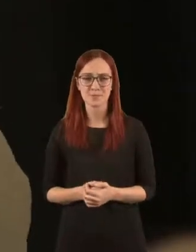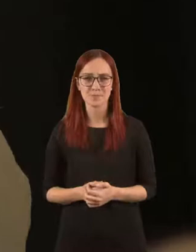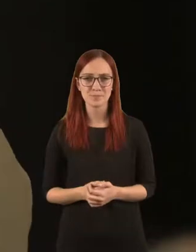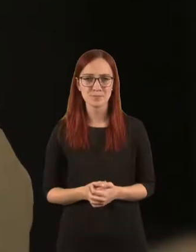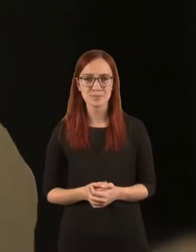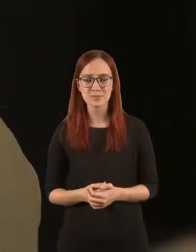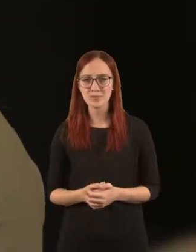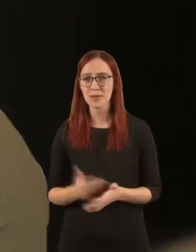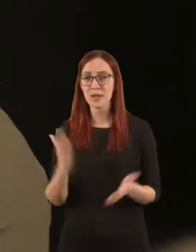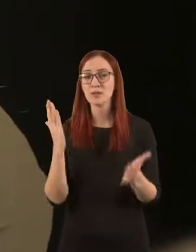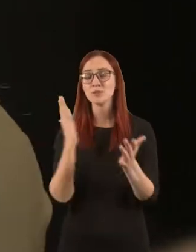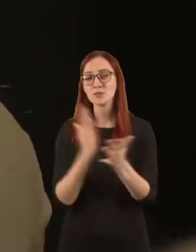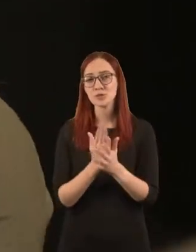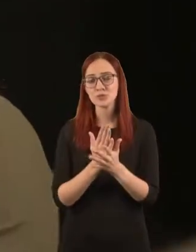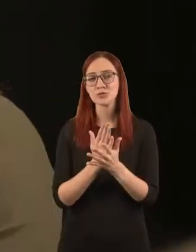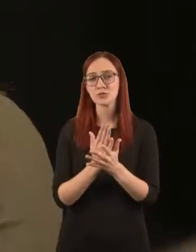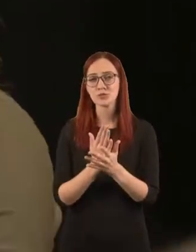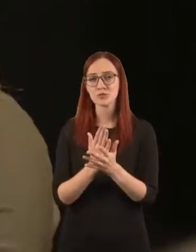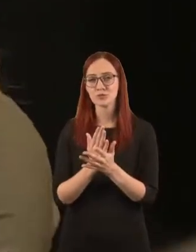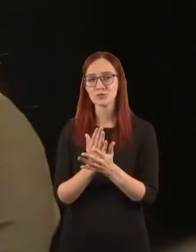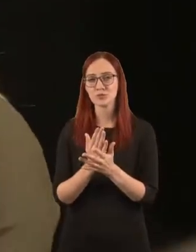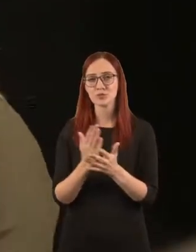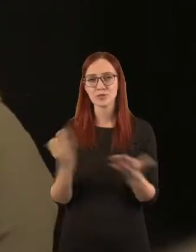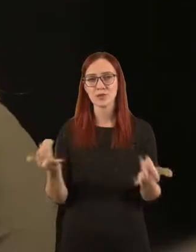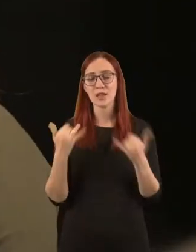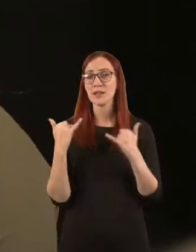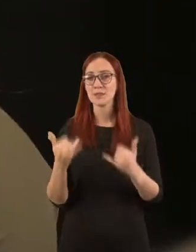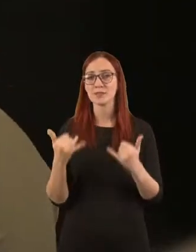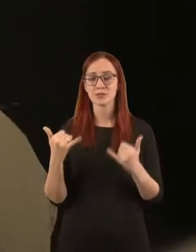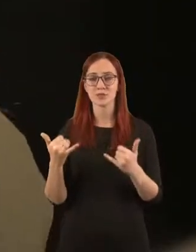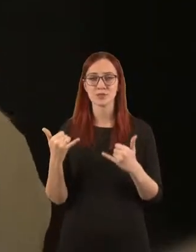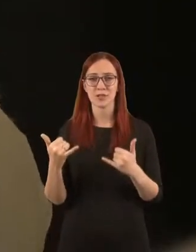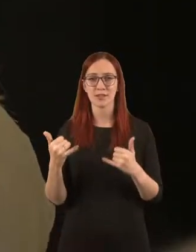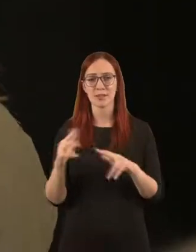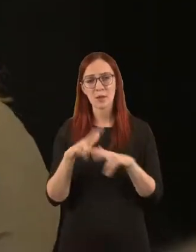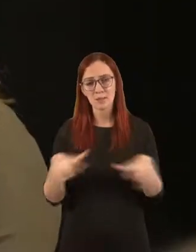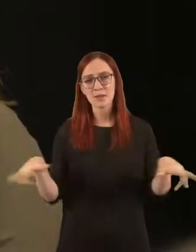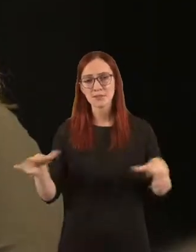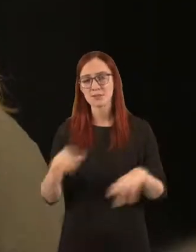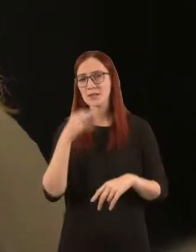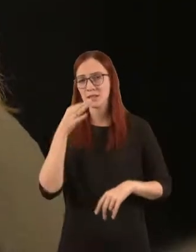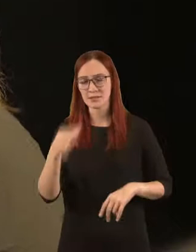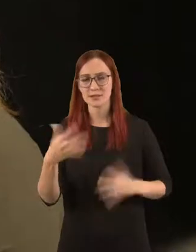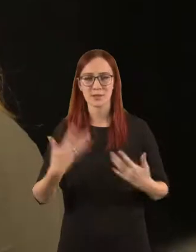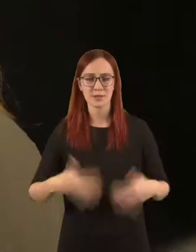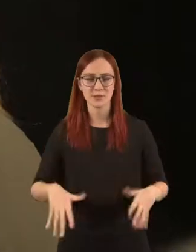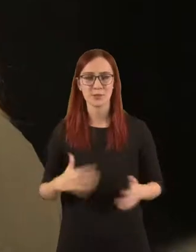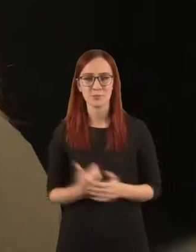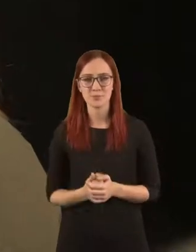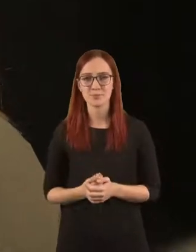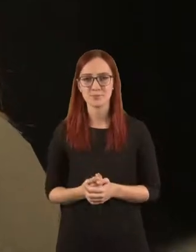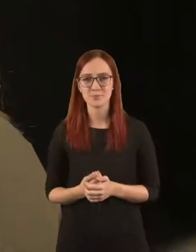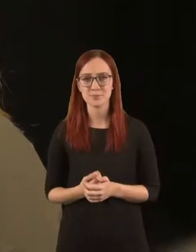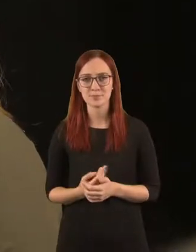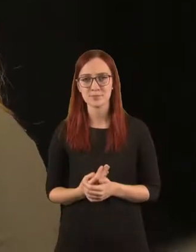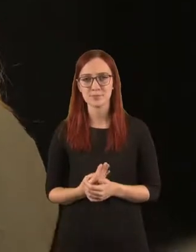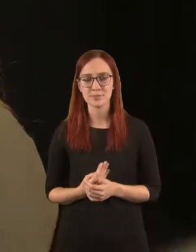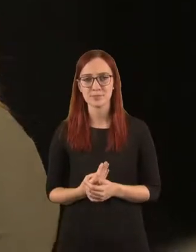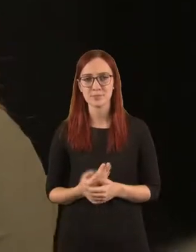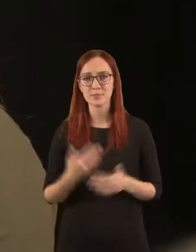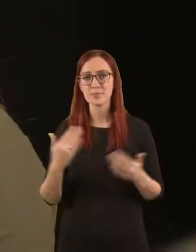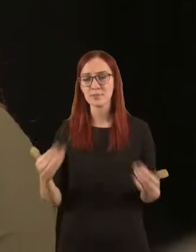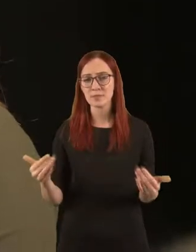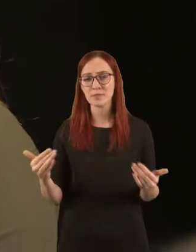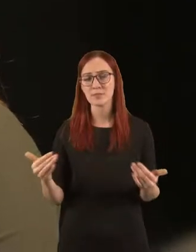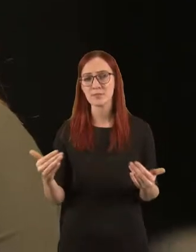And in order to achieve a real change, we need to resort to a variety of other, maybe